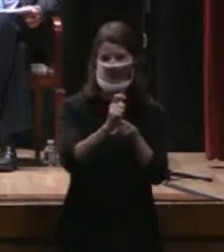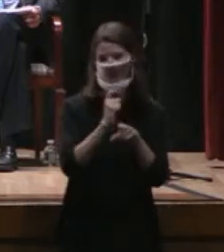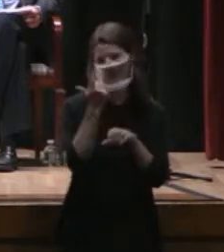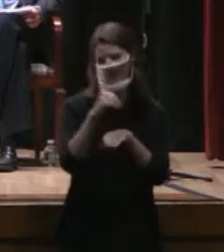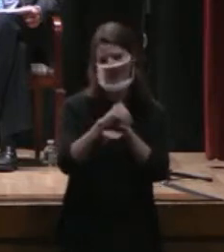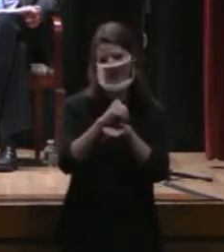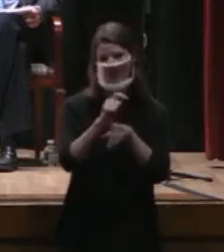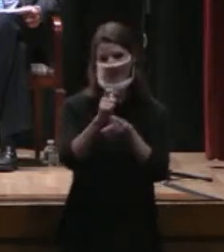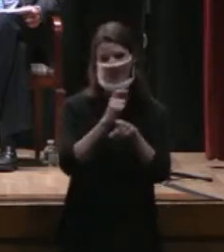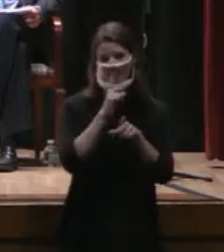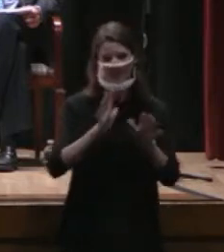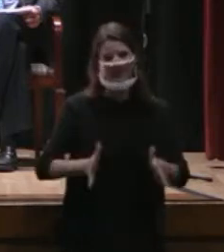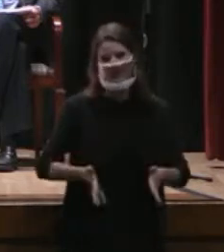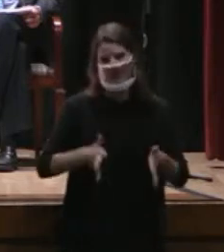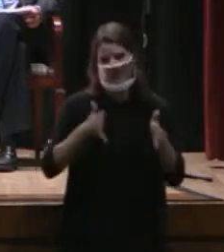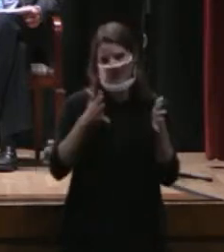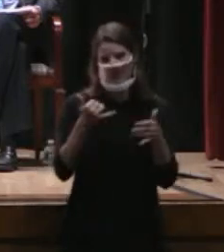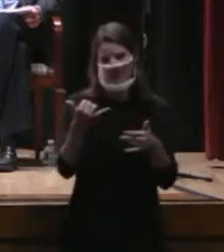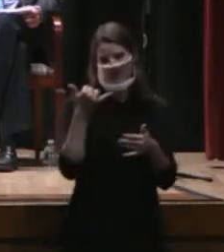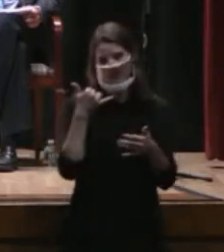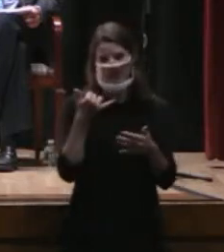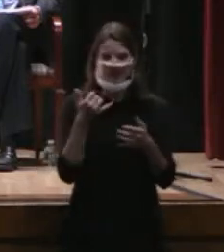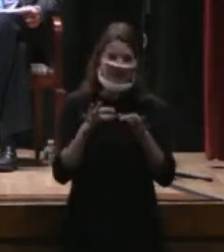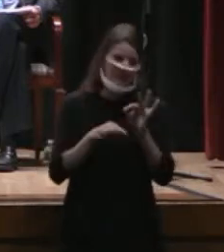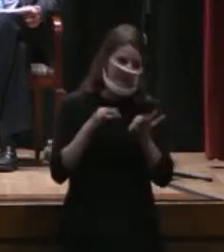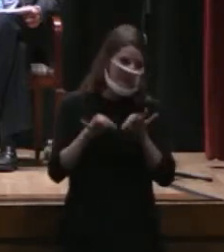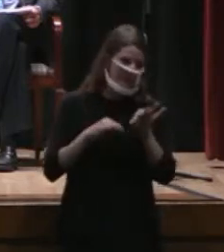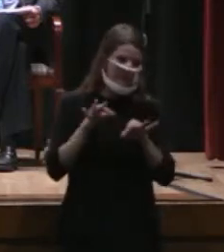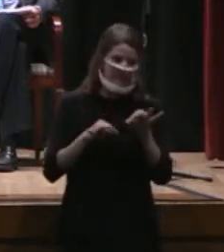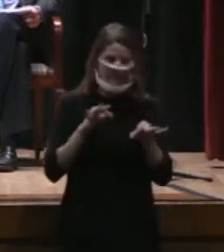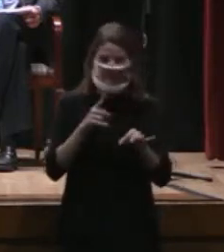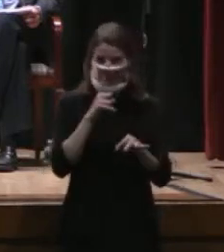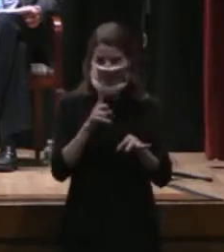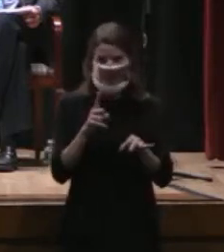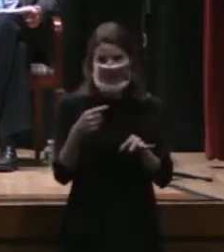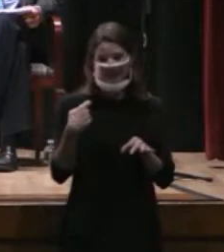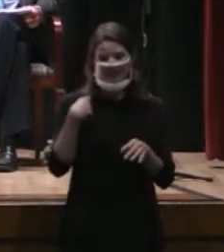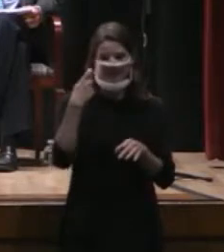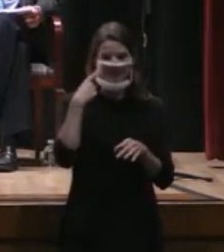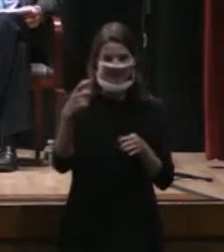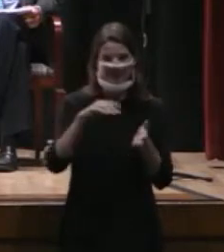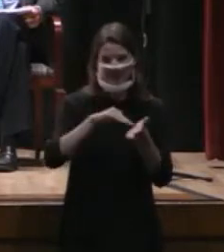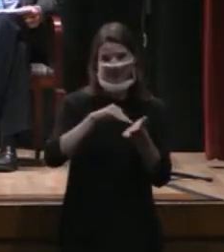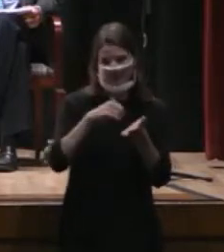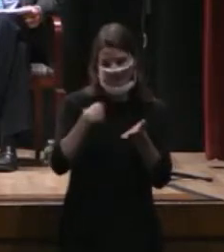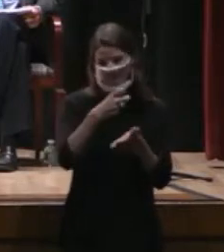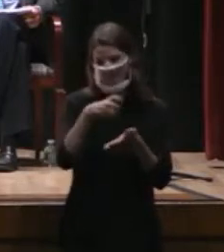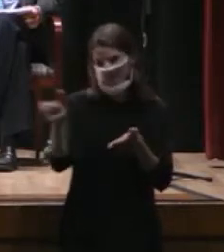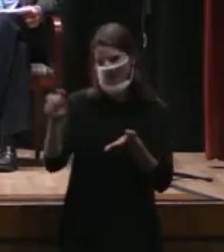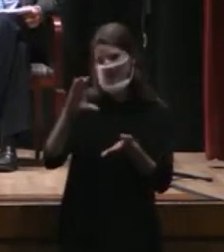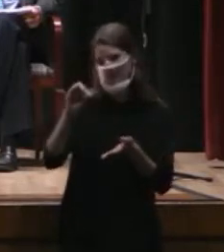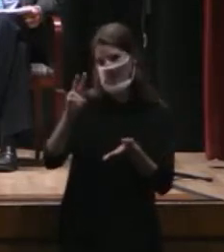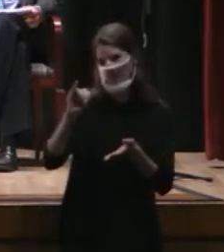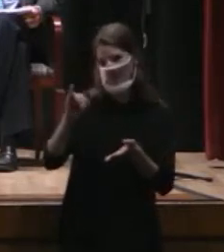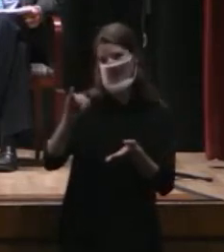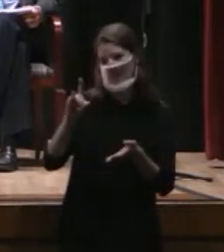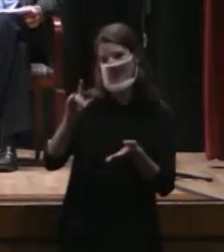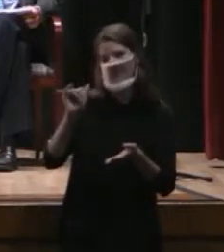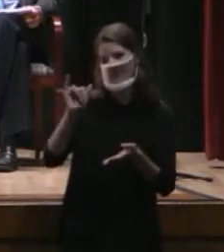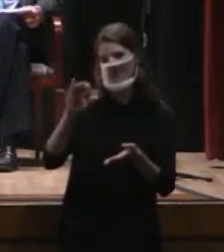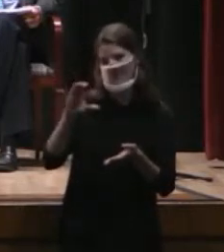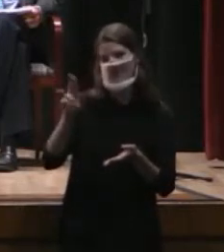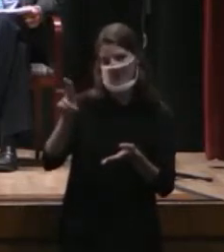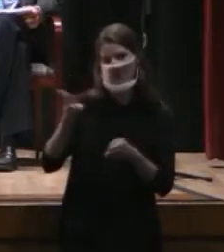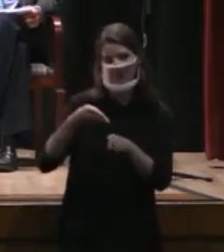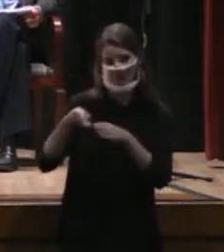evening with anxiety in her voice, telling me that she was just deployed to the COVID ICU unit, where she